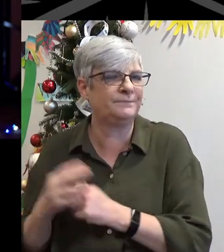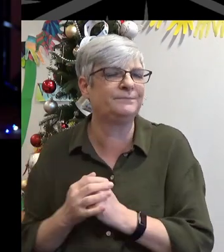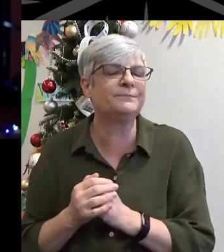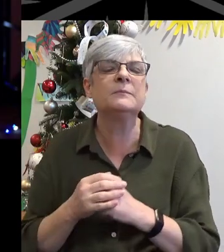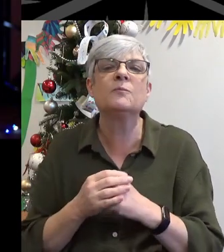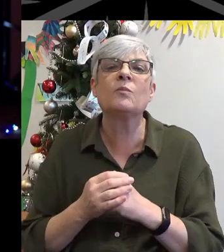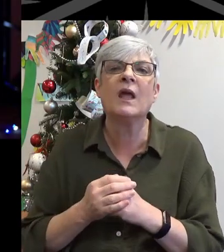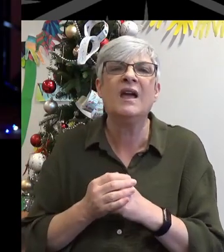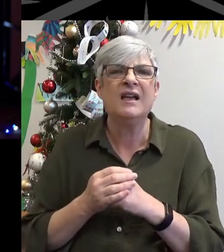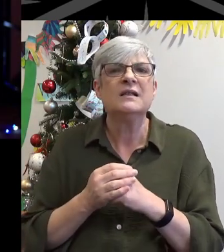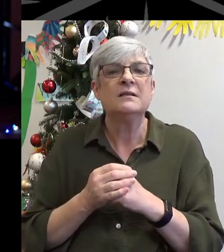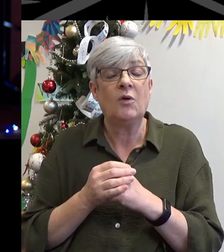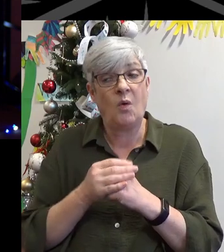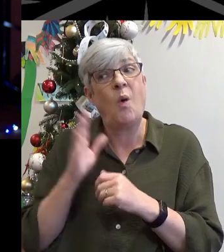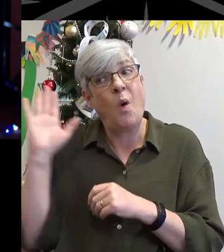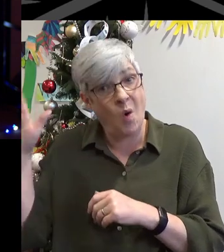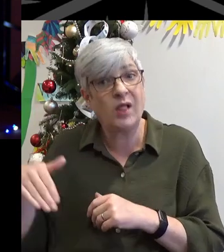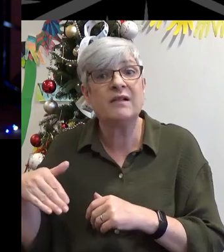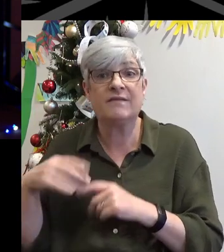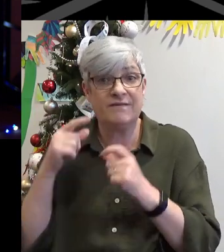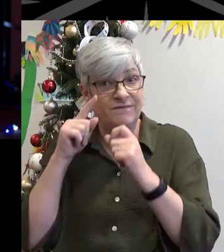They're all, to some extent, famous.